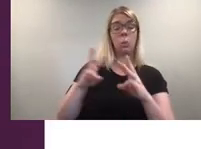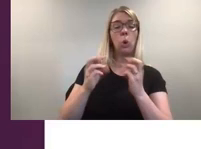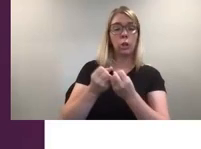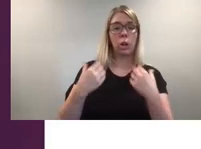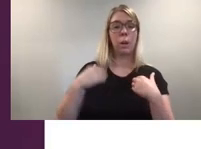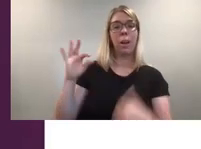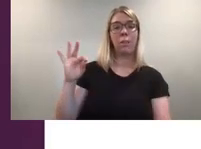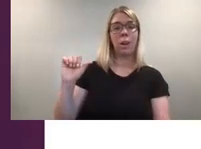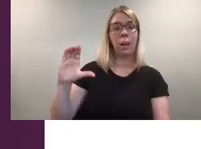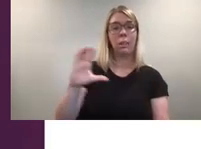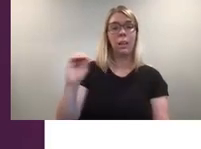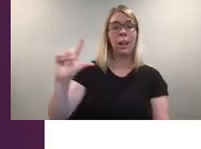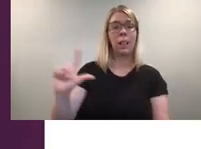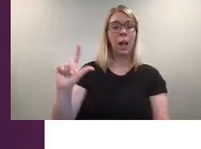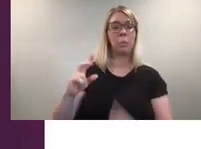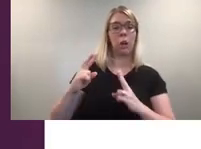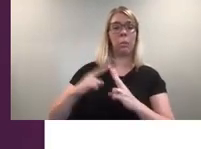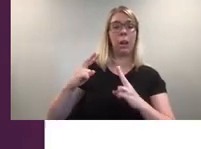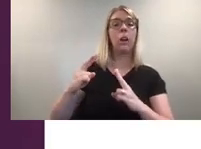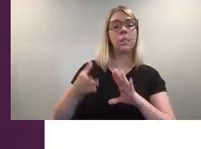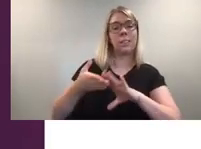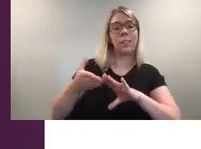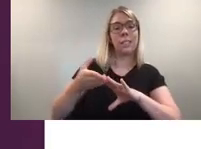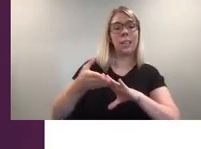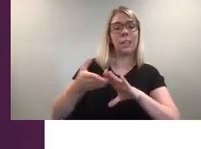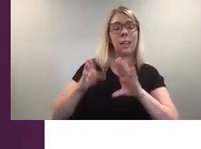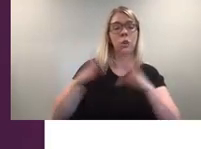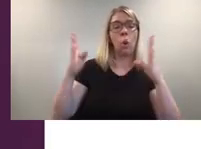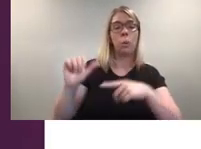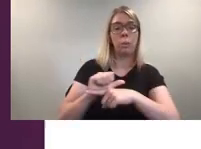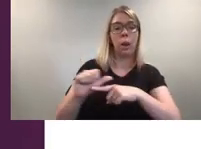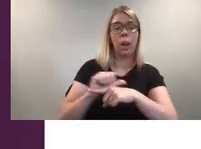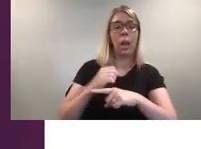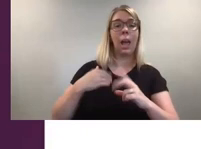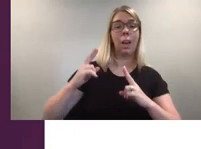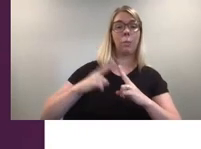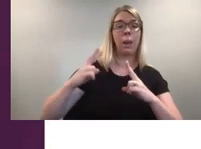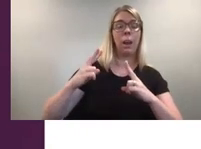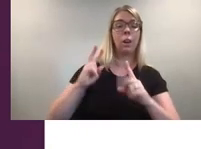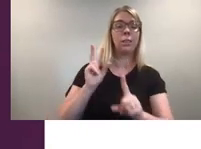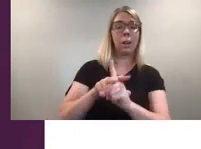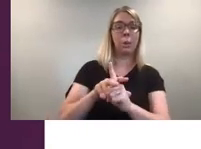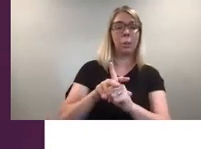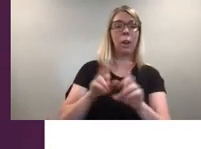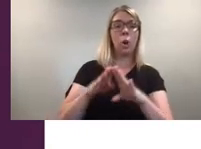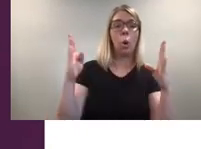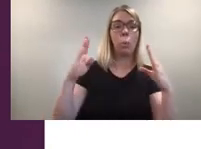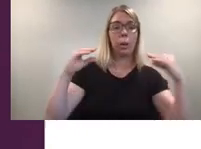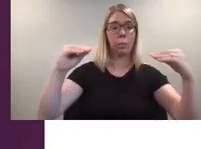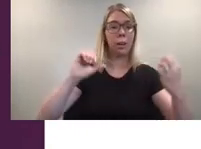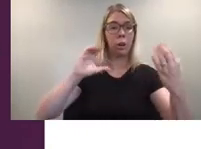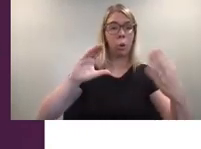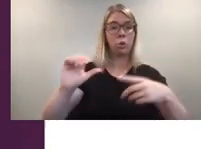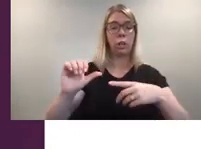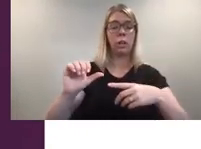about open educational practices, and it has these pairs implement an open pedagogy project on their own campus in